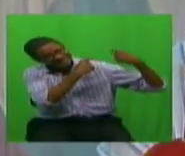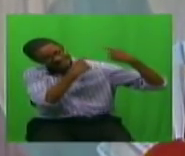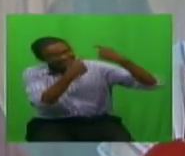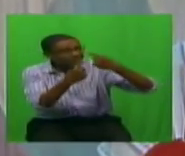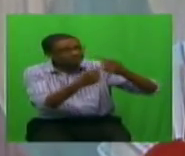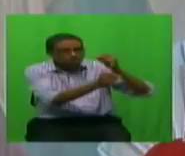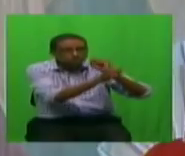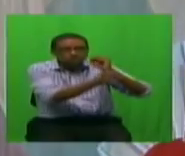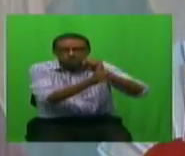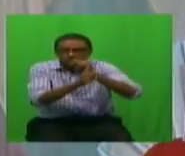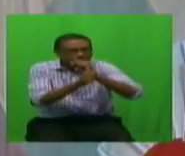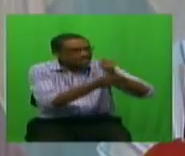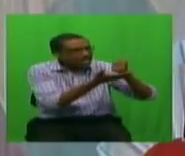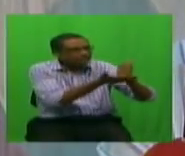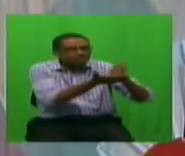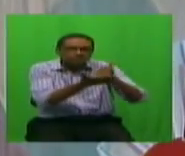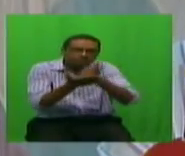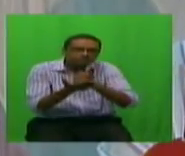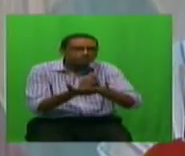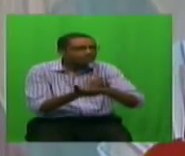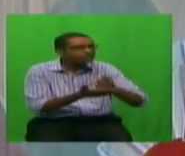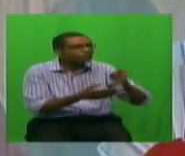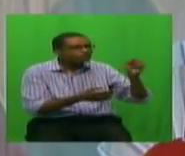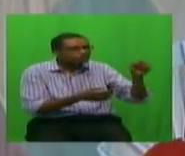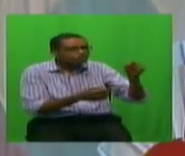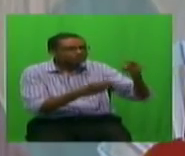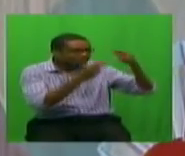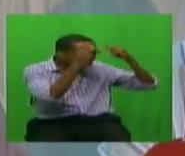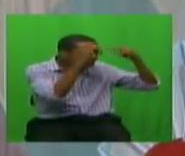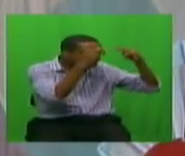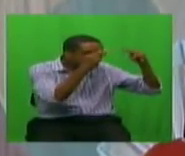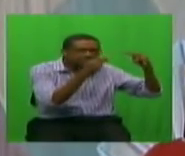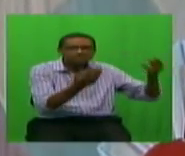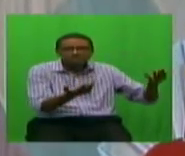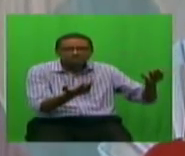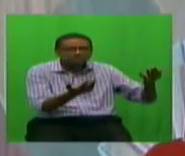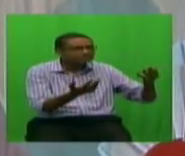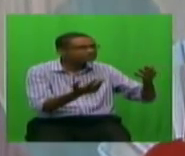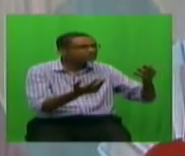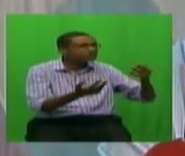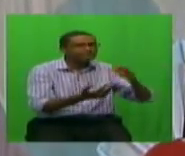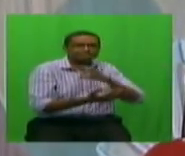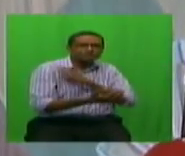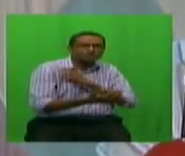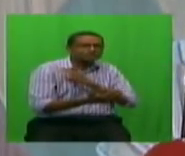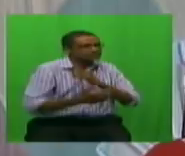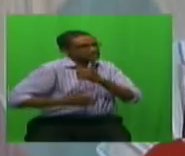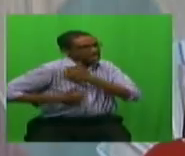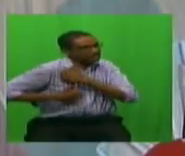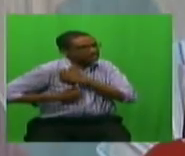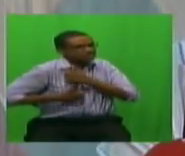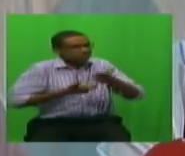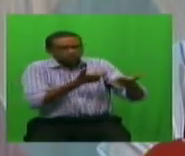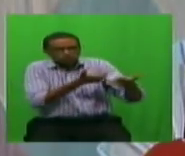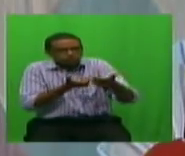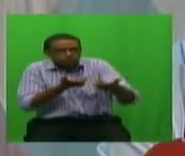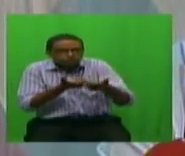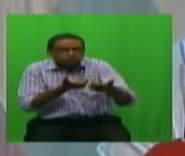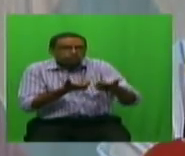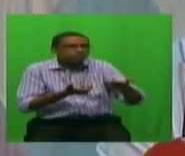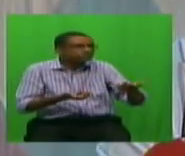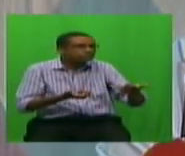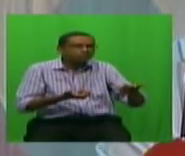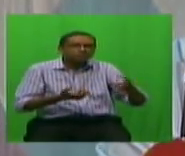ministries, all of our citizens, our Defense Force, our Police Service, Fire, Coast Guard, even the prisons, our